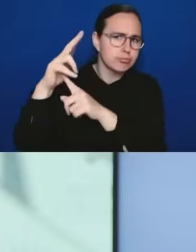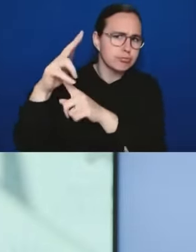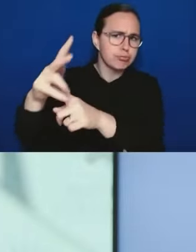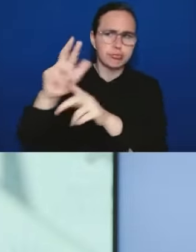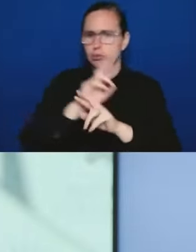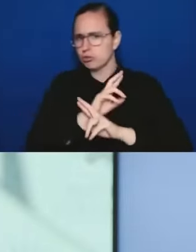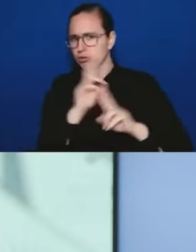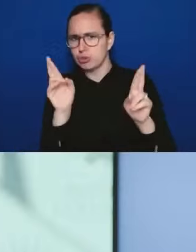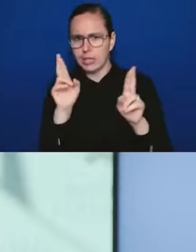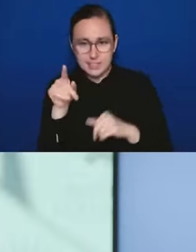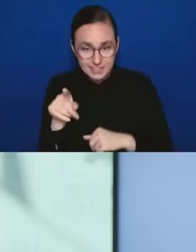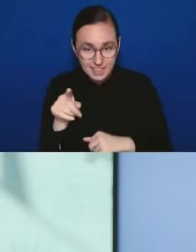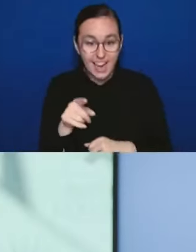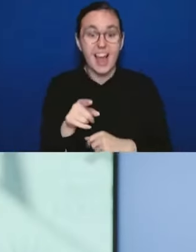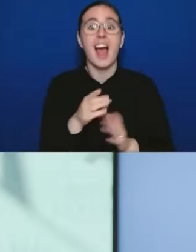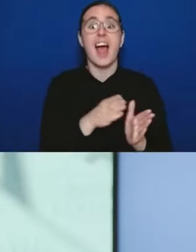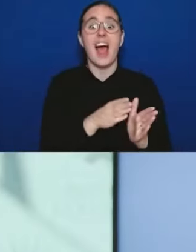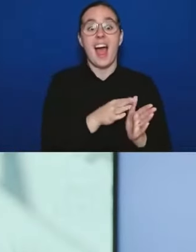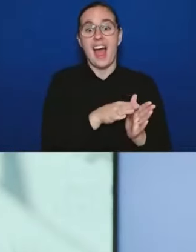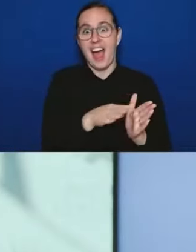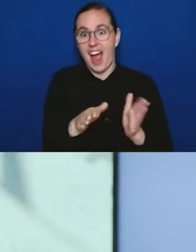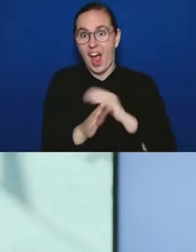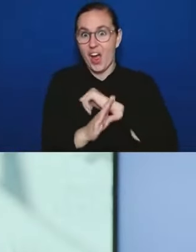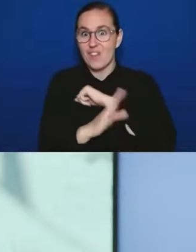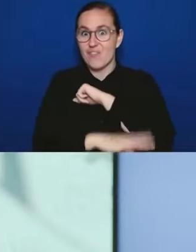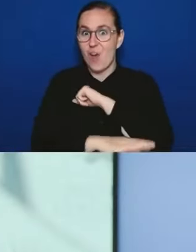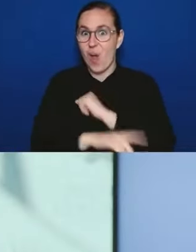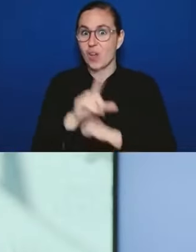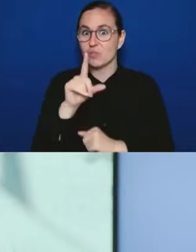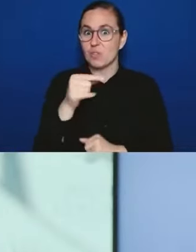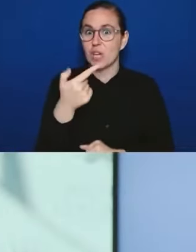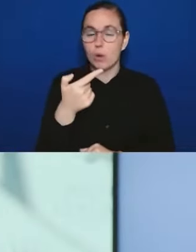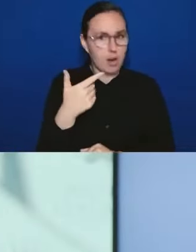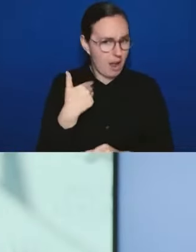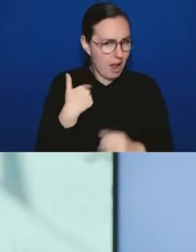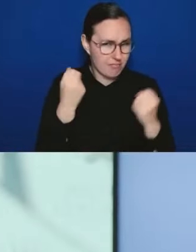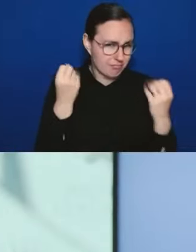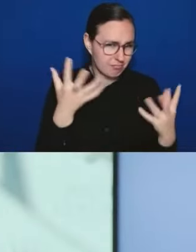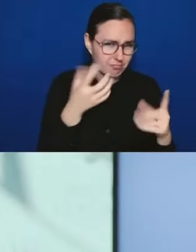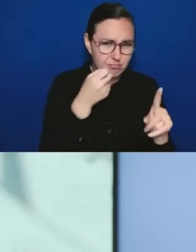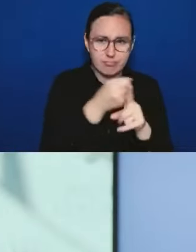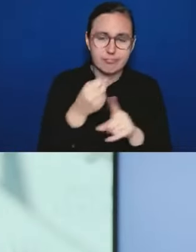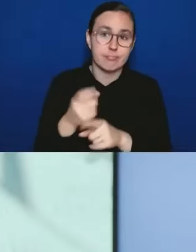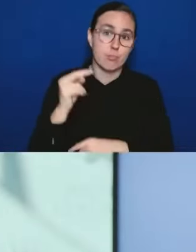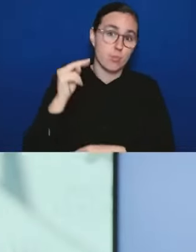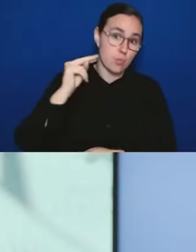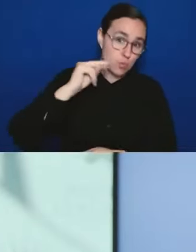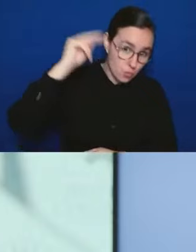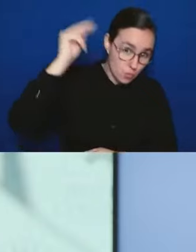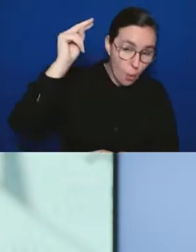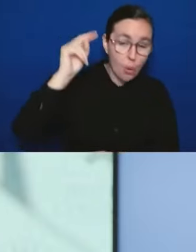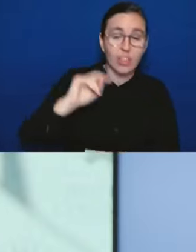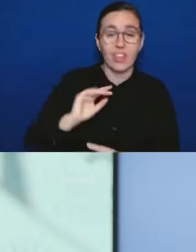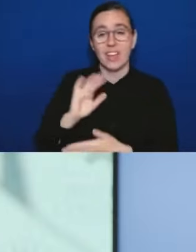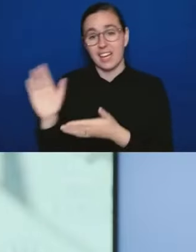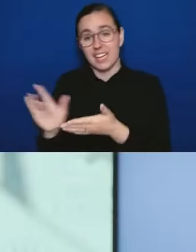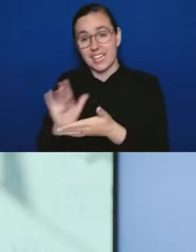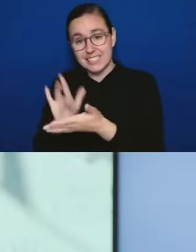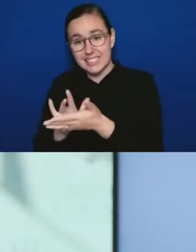the profound impacts, particularly in the north, particularly in the interior, of the Delta variant and